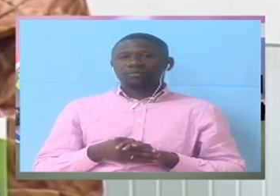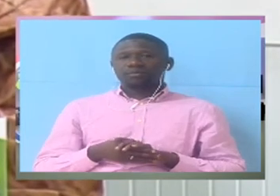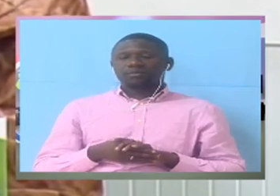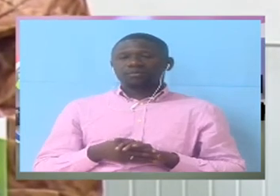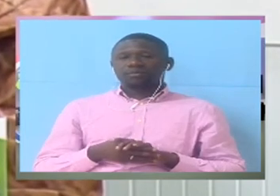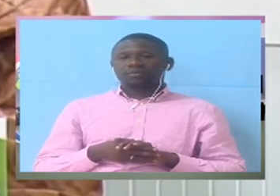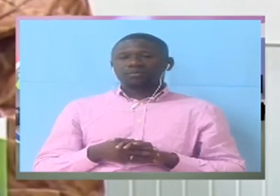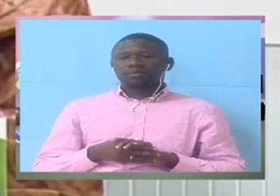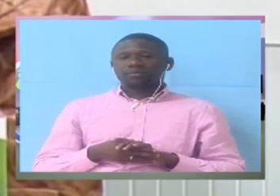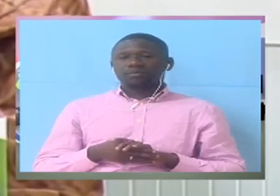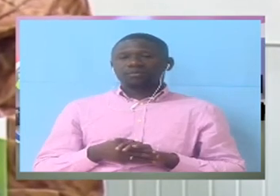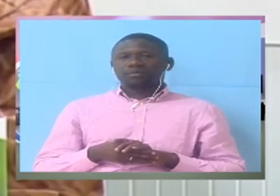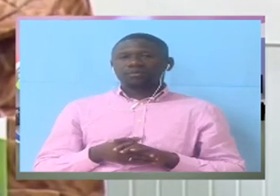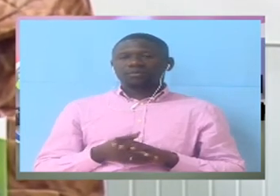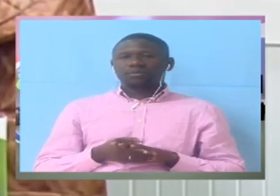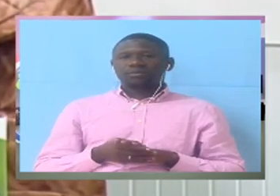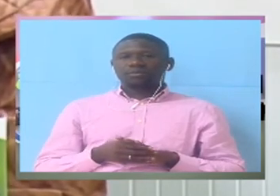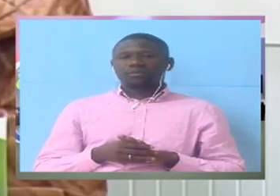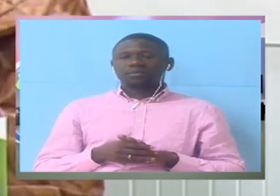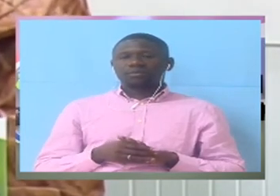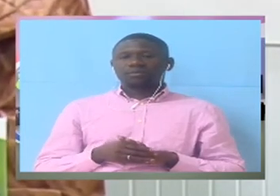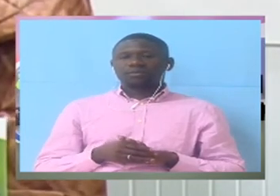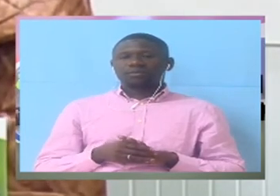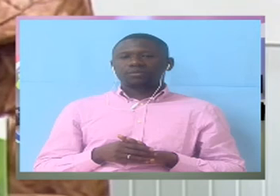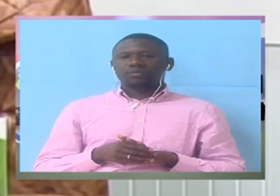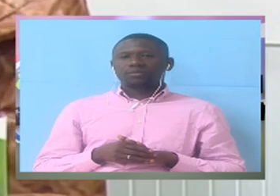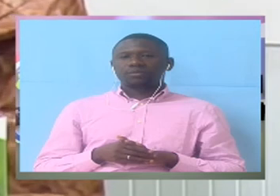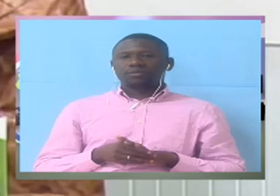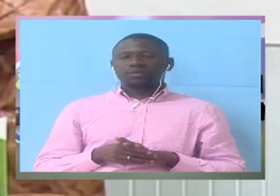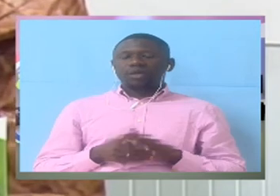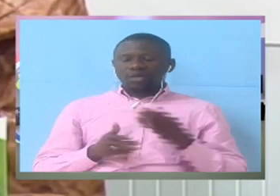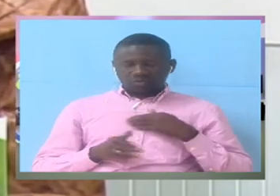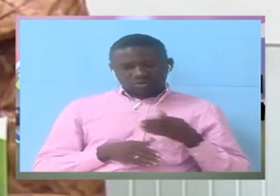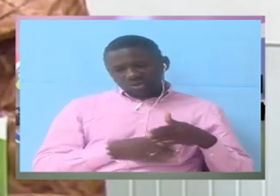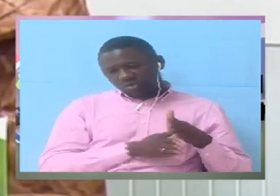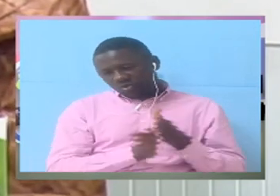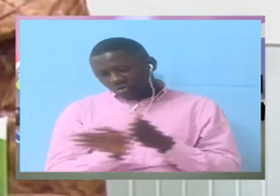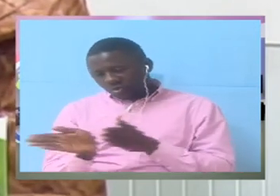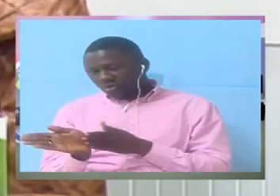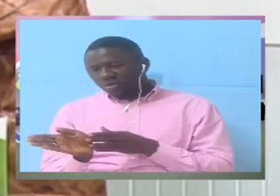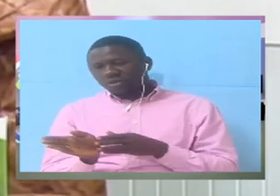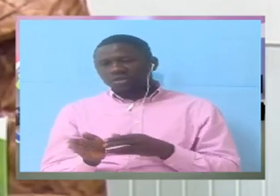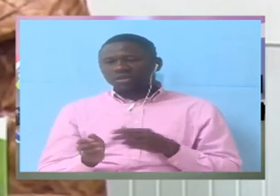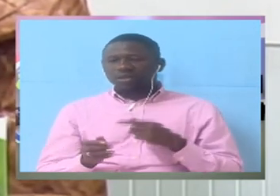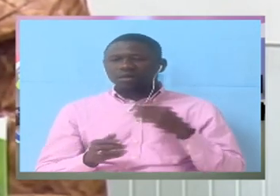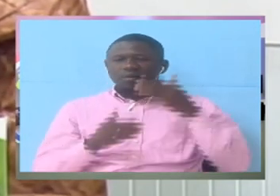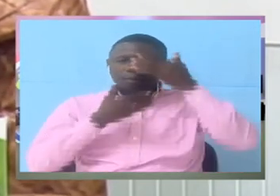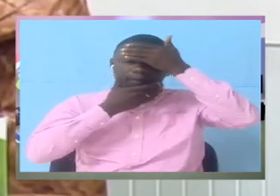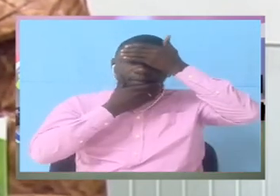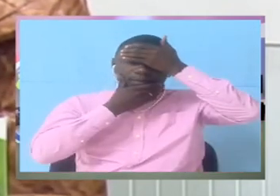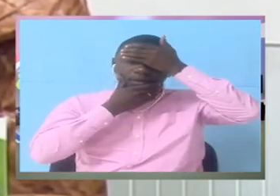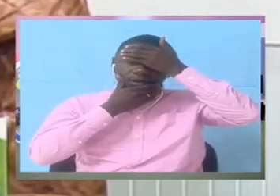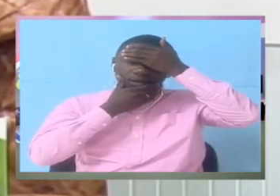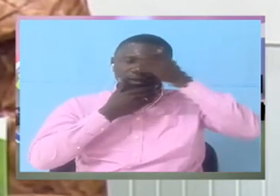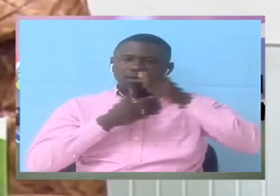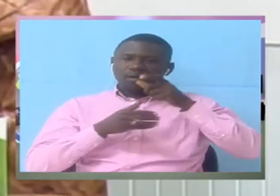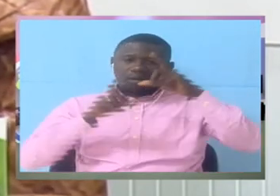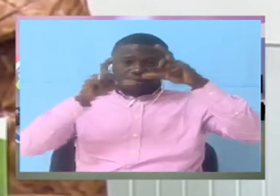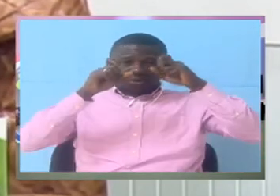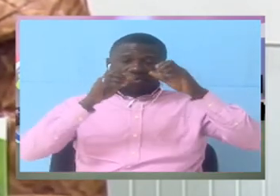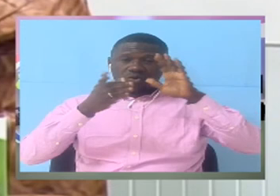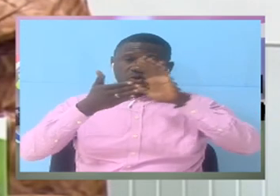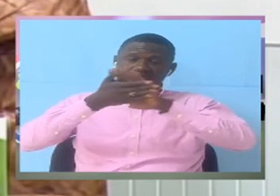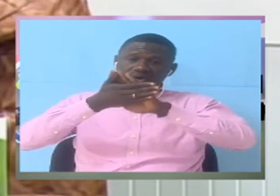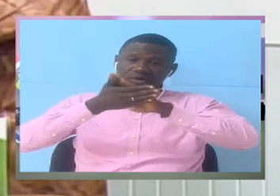be up the story building. As we took a bend, the Serintuba's photograph was